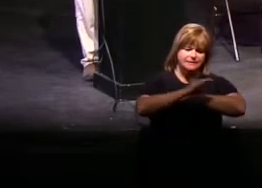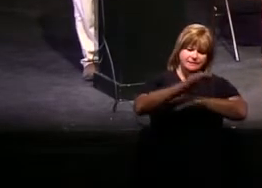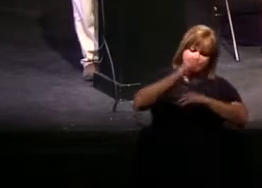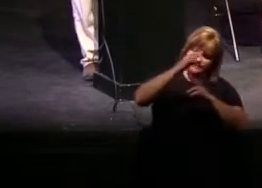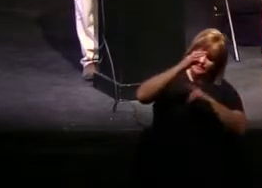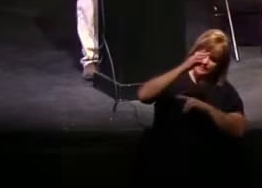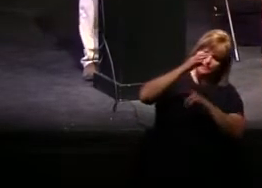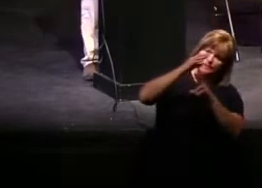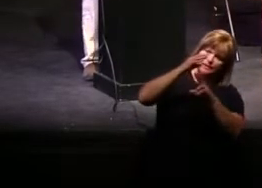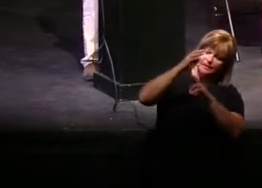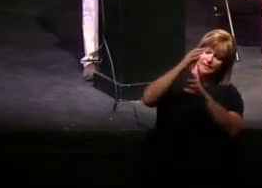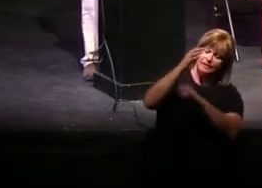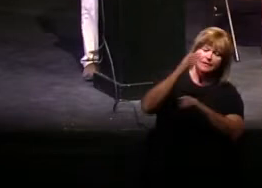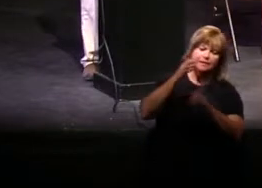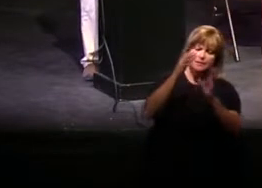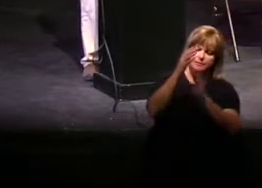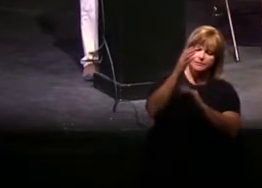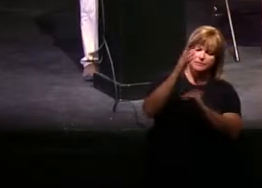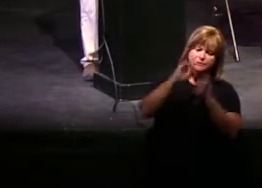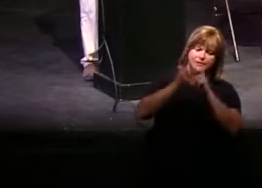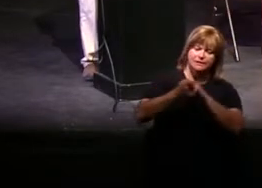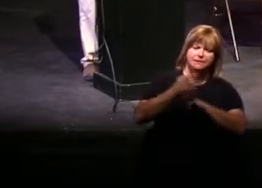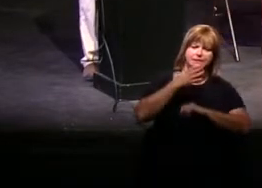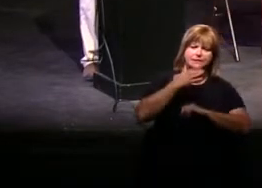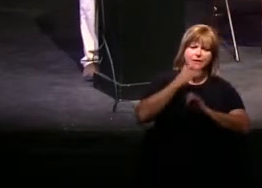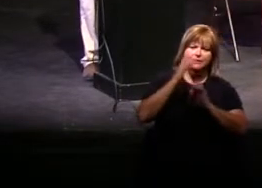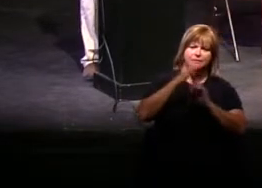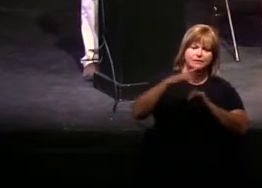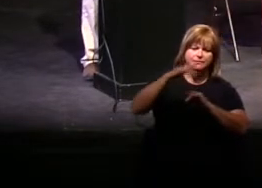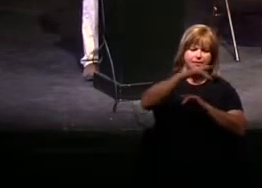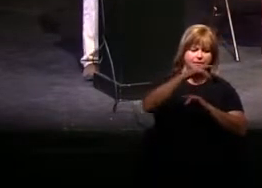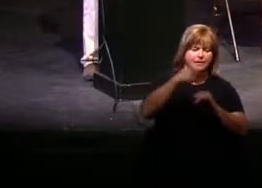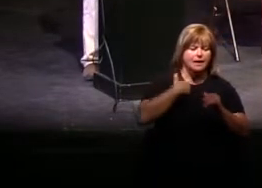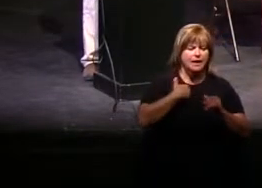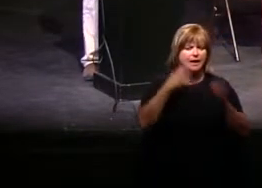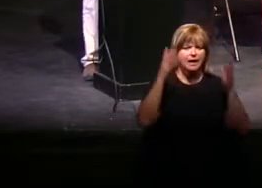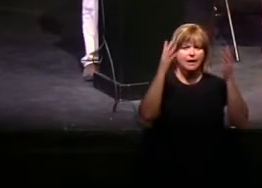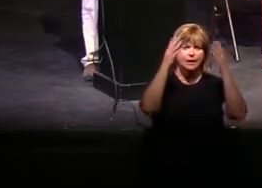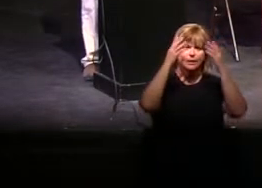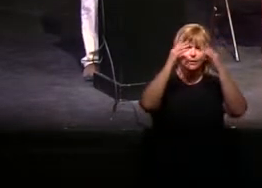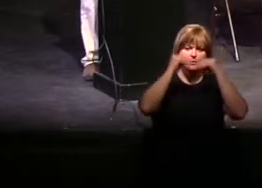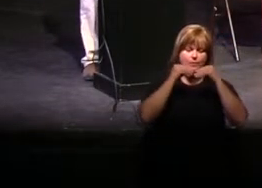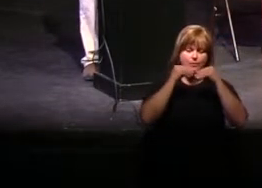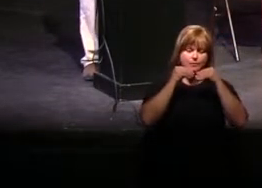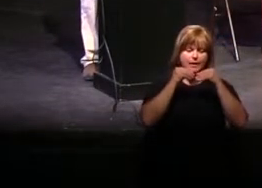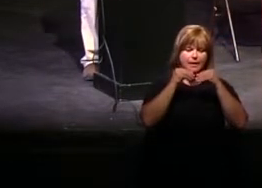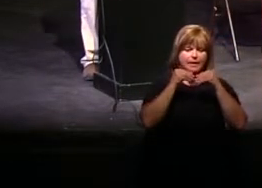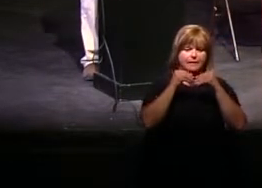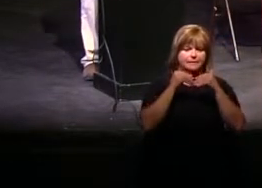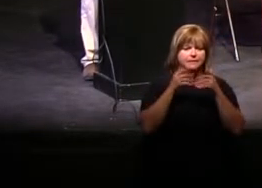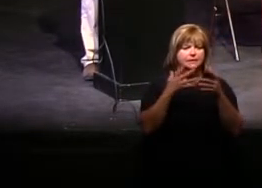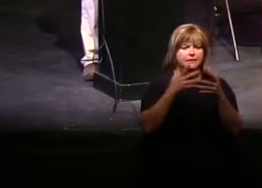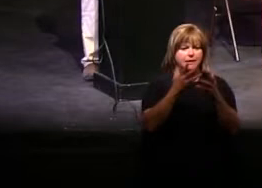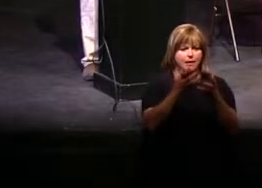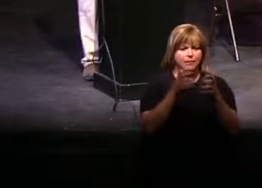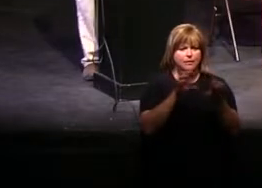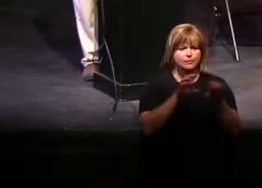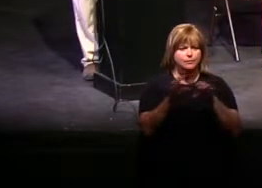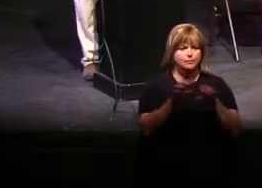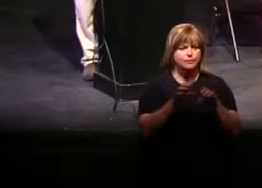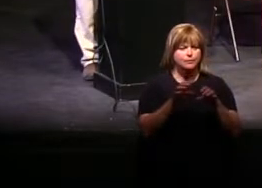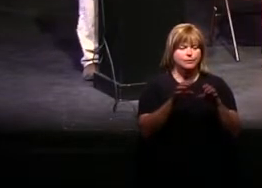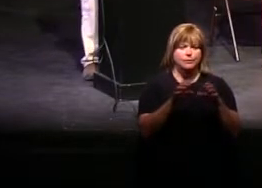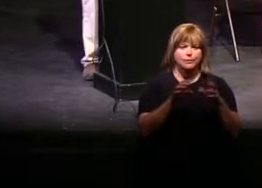it also pinks the dark when I close my eyes, which I like to do in the face of it.